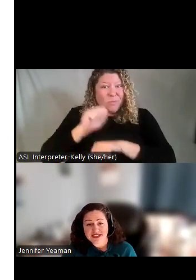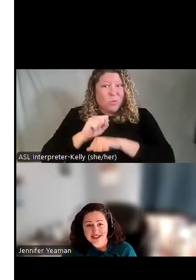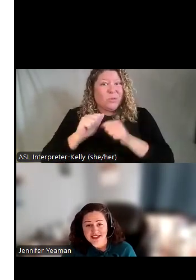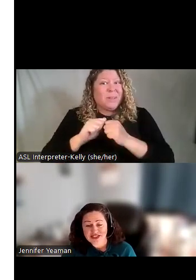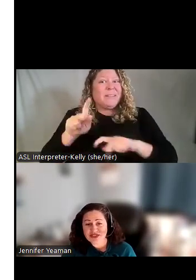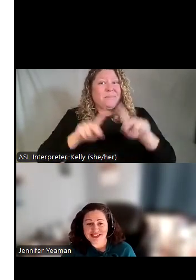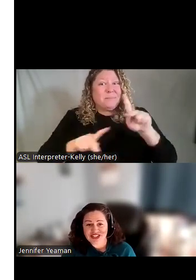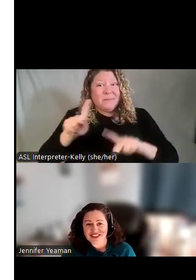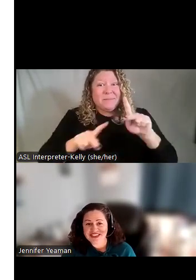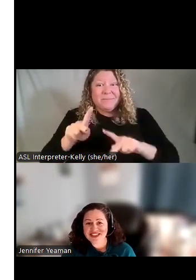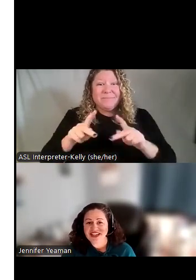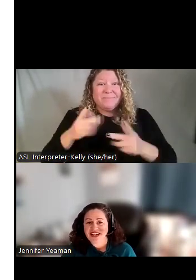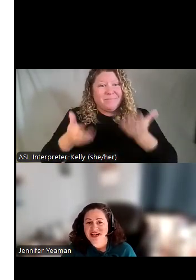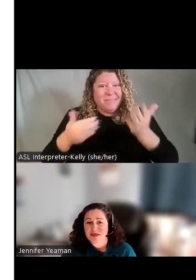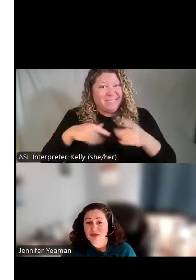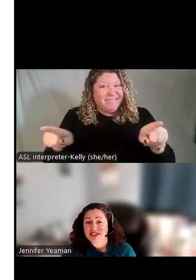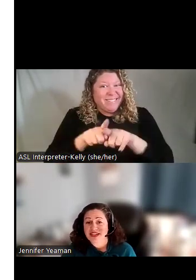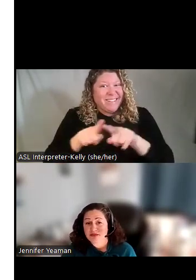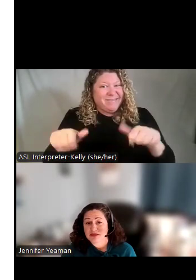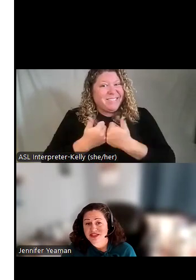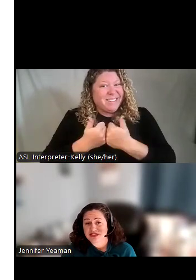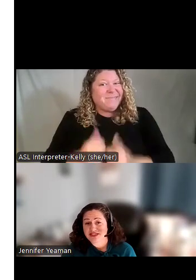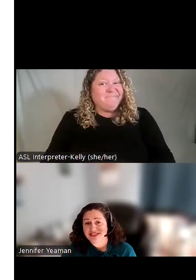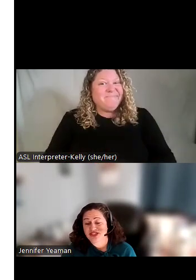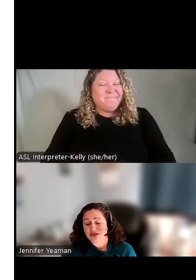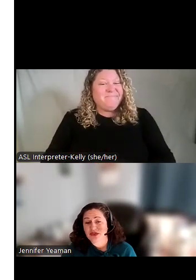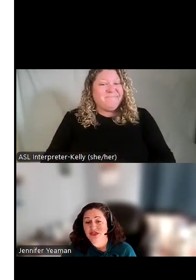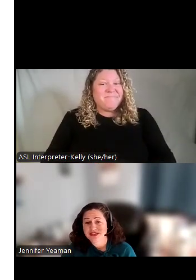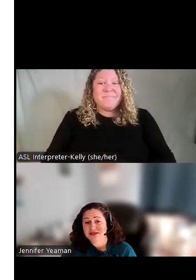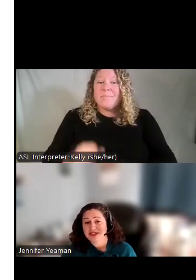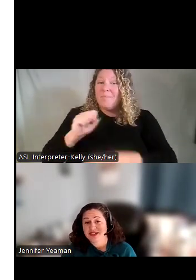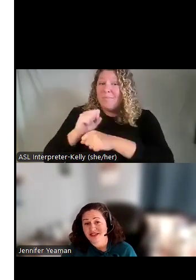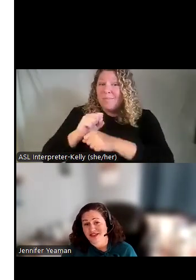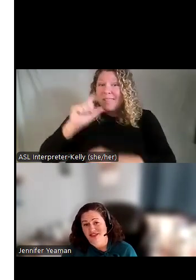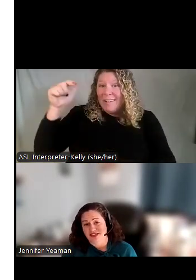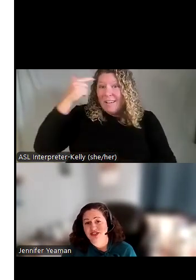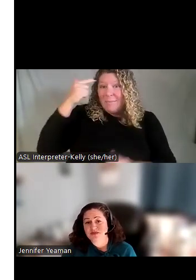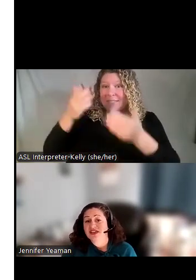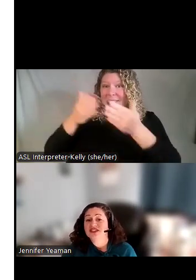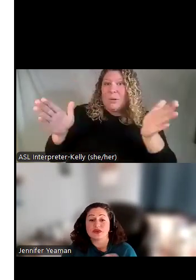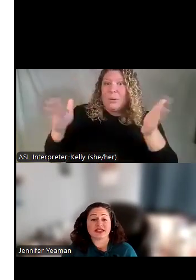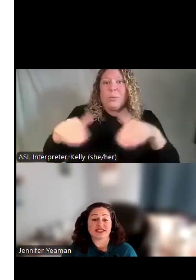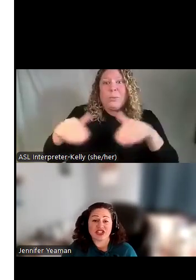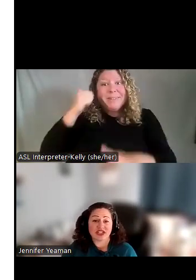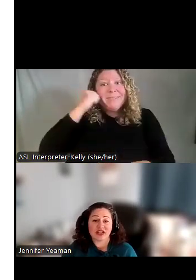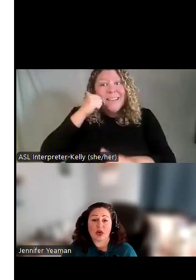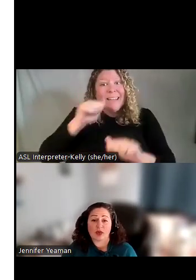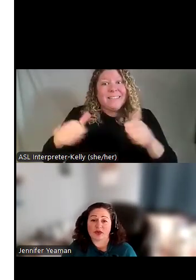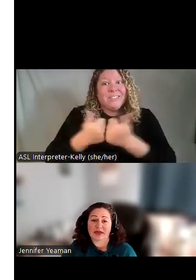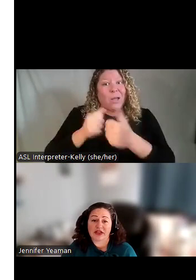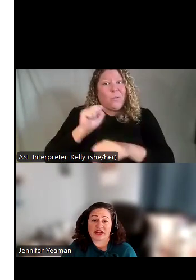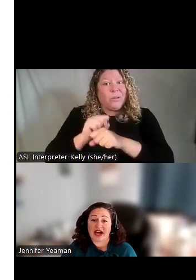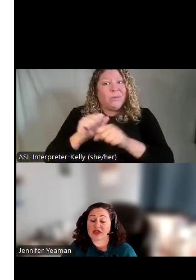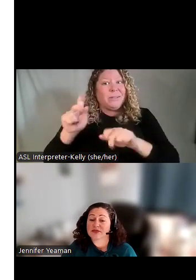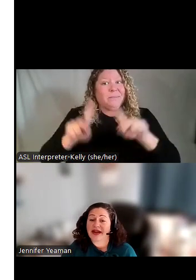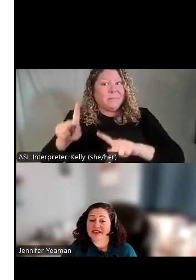come across this issue, this challenge. And working in public service in general, this can be a daily challenge. So in this session, we